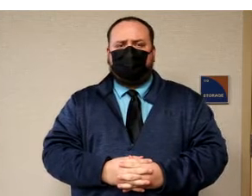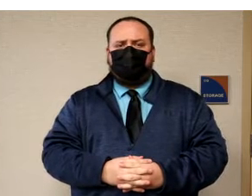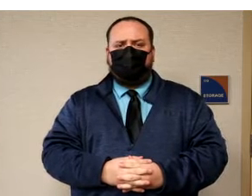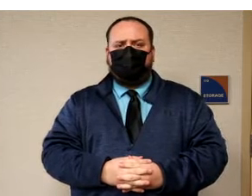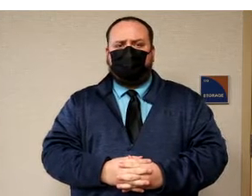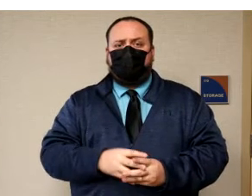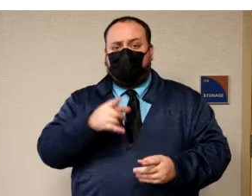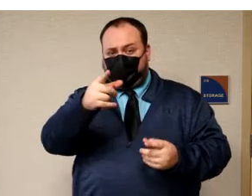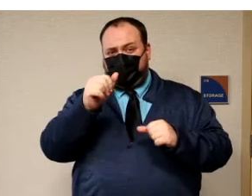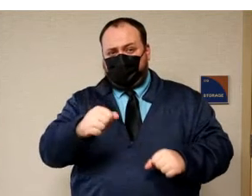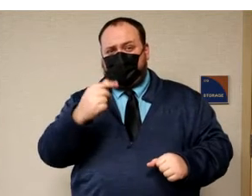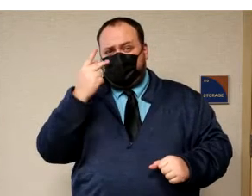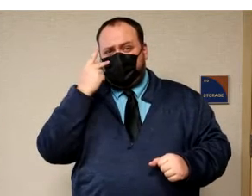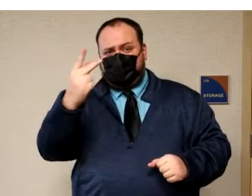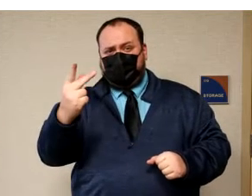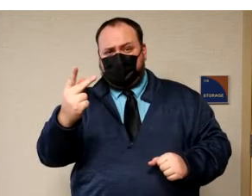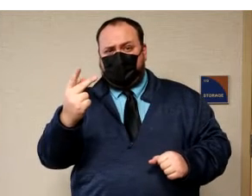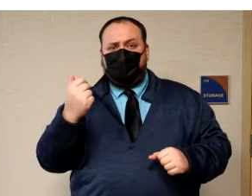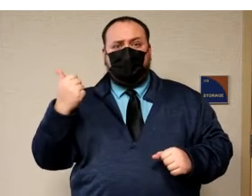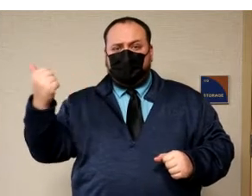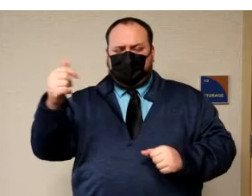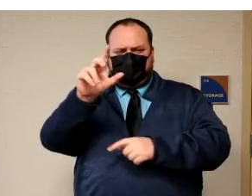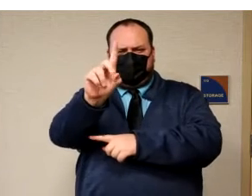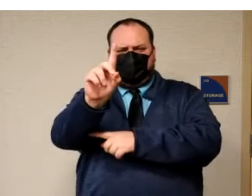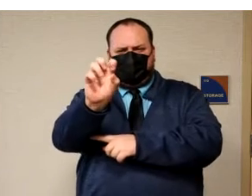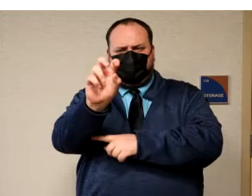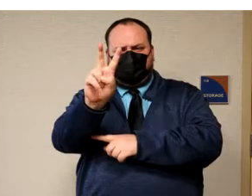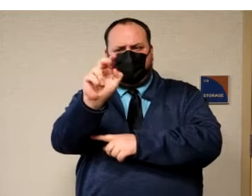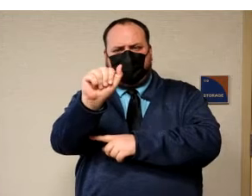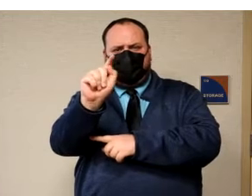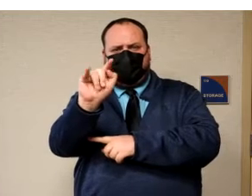So this one, you can see the deviation still very low,